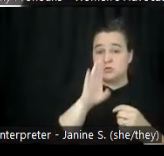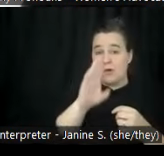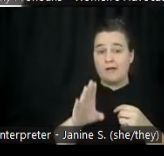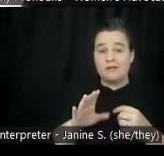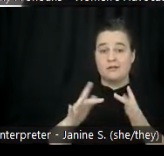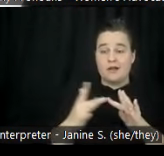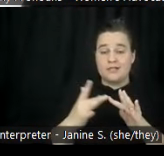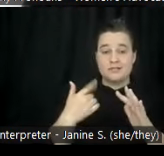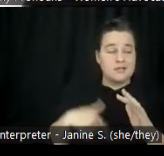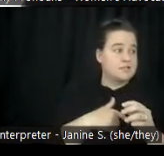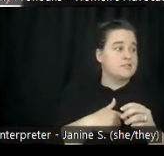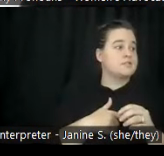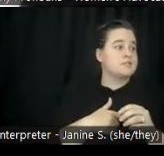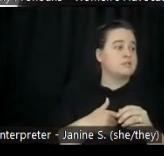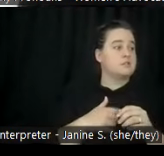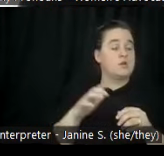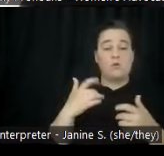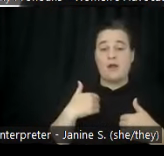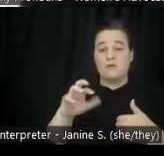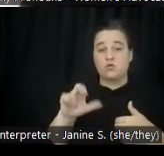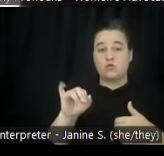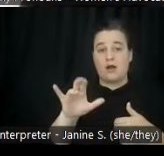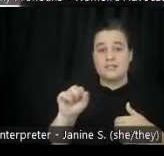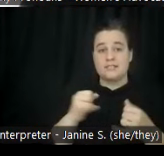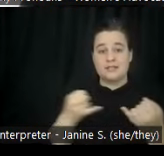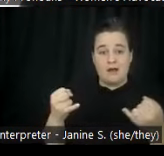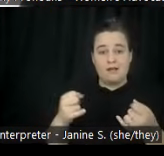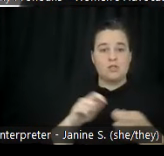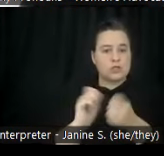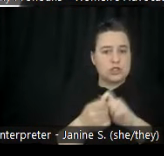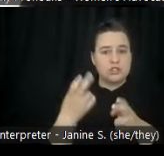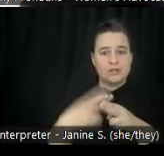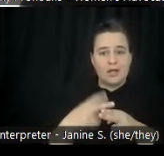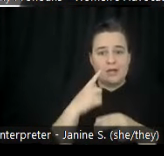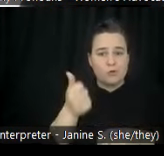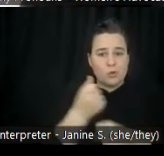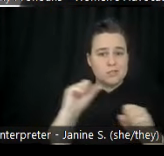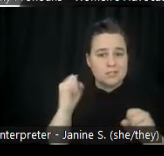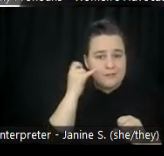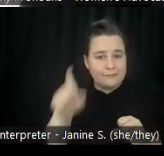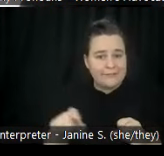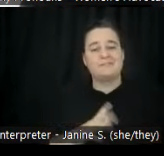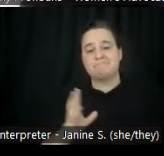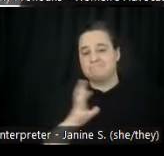line to your contacts, you can do so. You can change the name of how it's displayed for your own safety as well too.